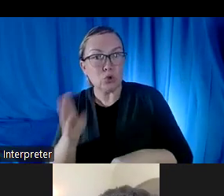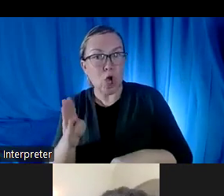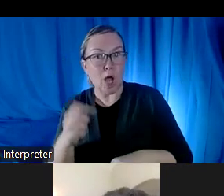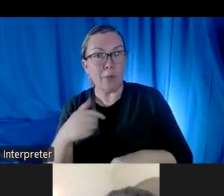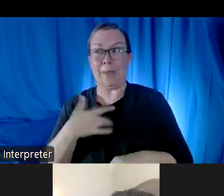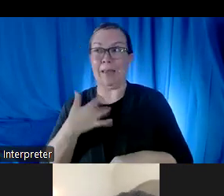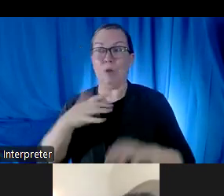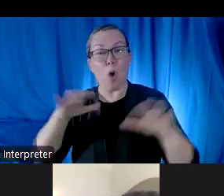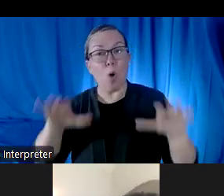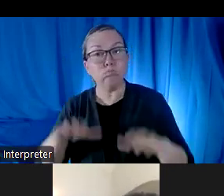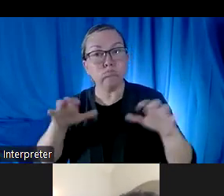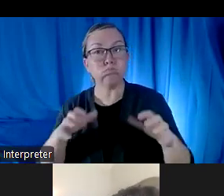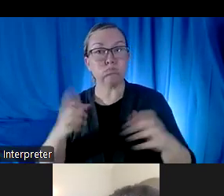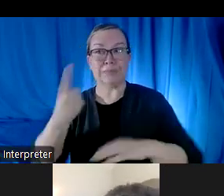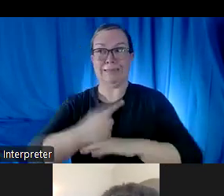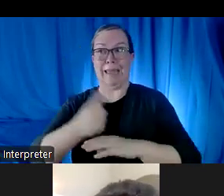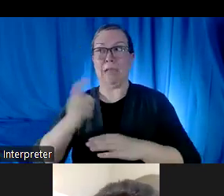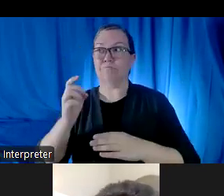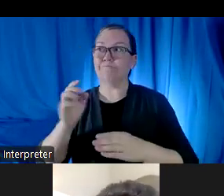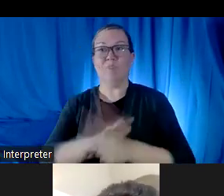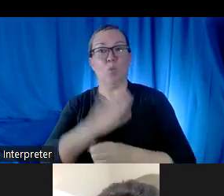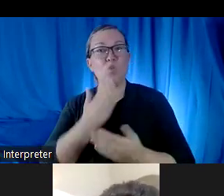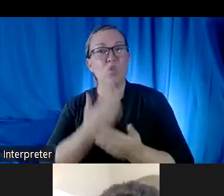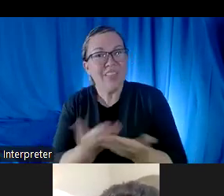productive and my day is filled with good things.